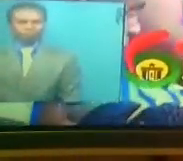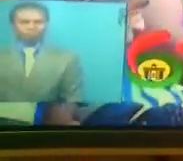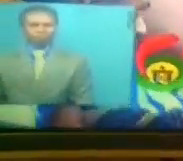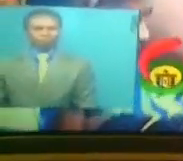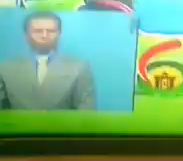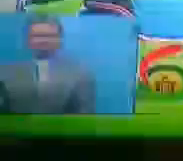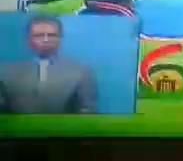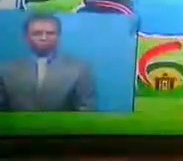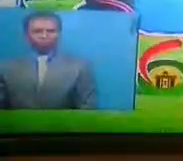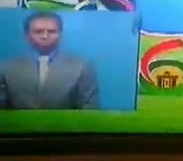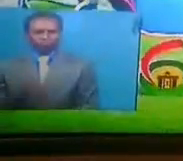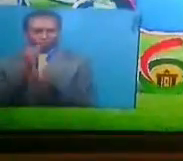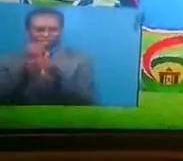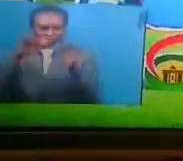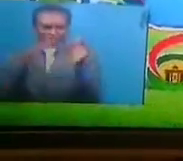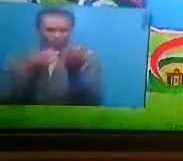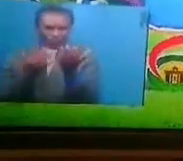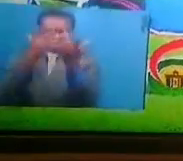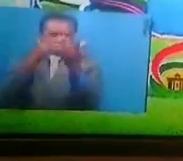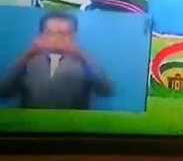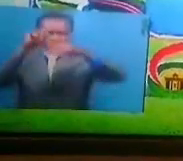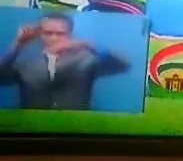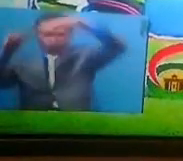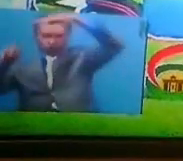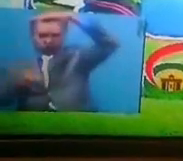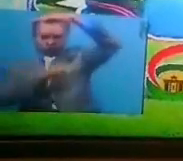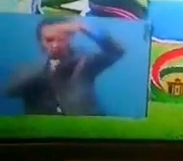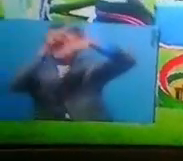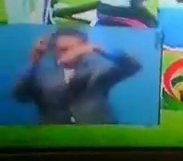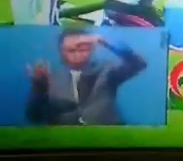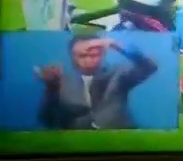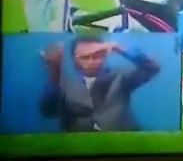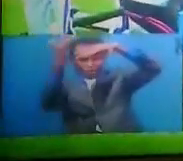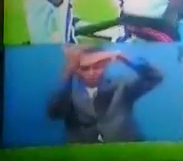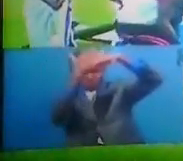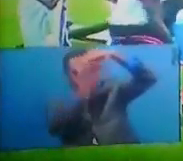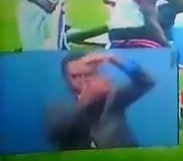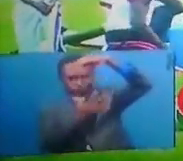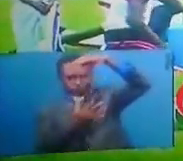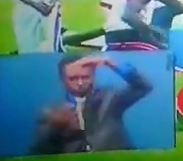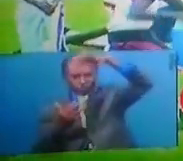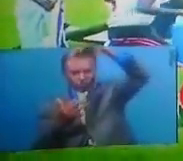personnel from the Ghana Armed Forces jumped up. There we go again. Look at